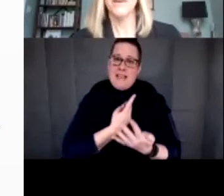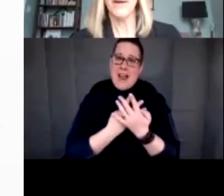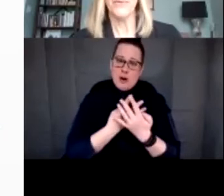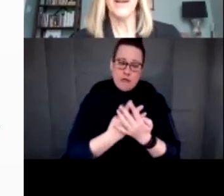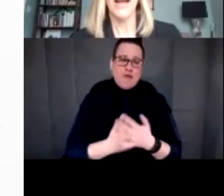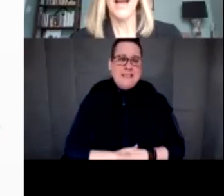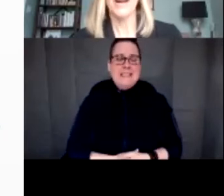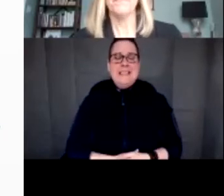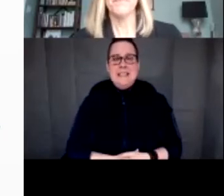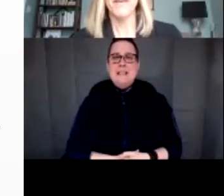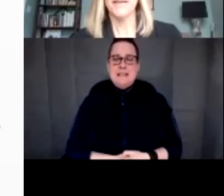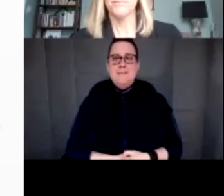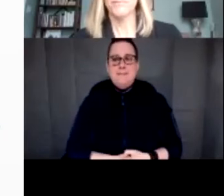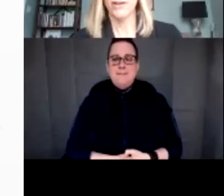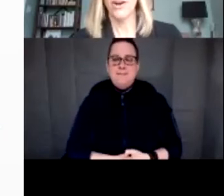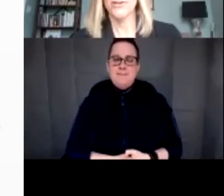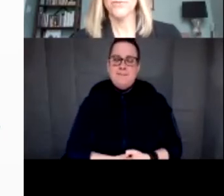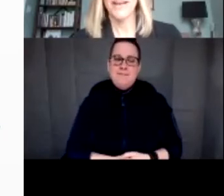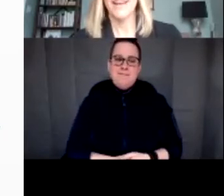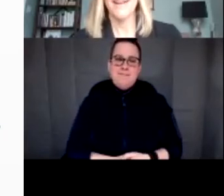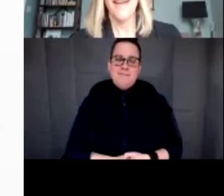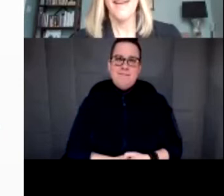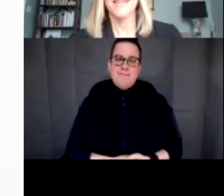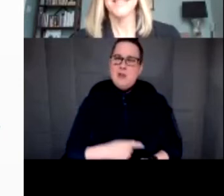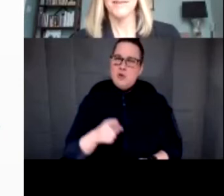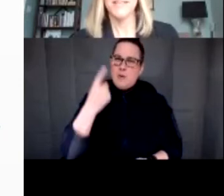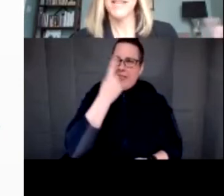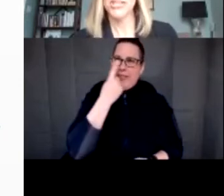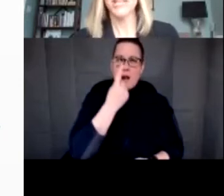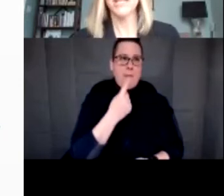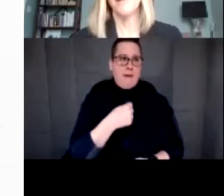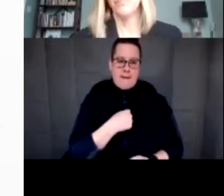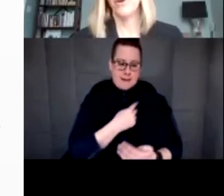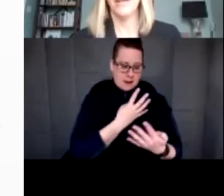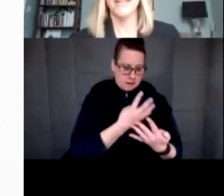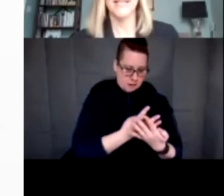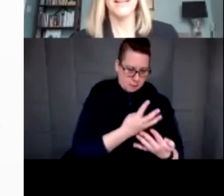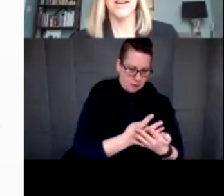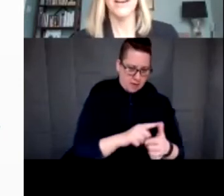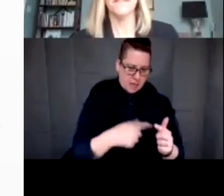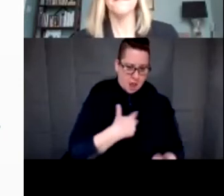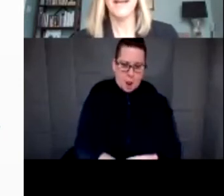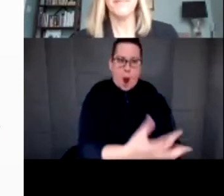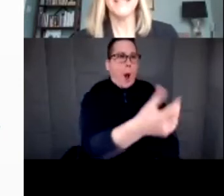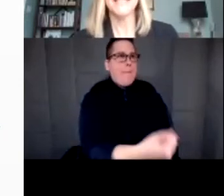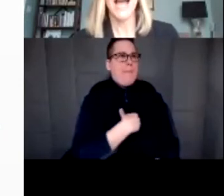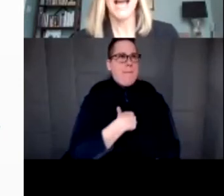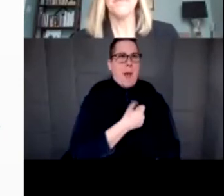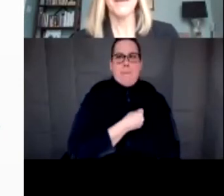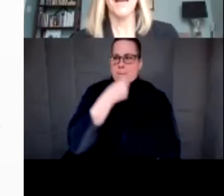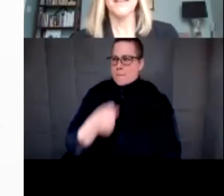can think about being incarcerated and essentially being put in solitary